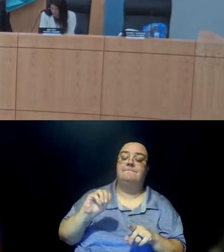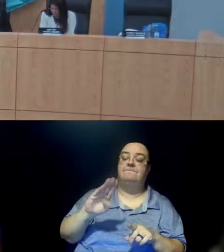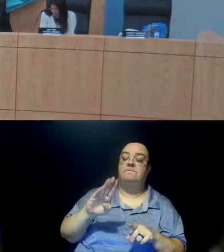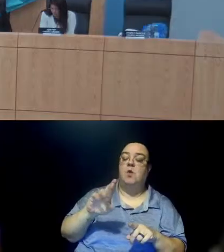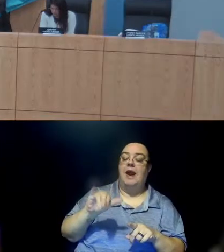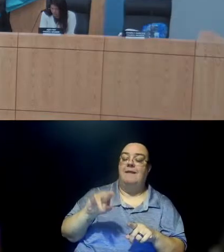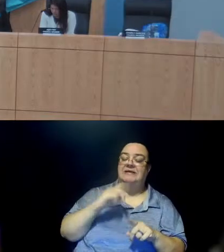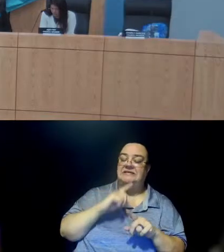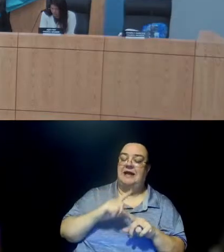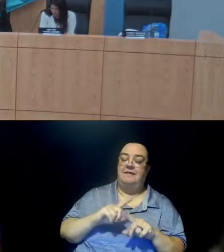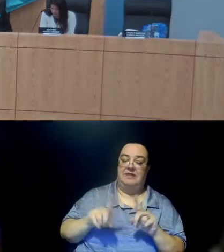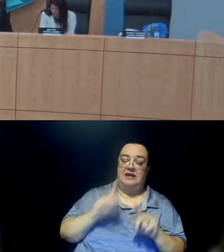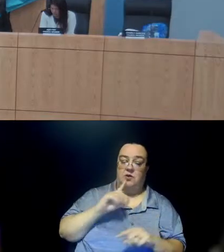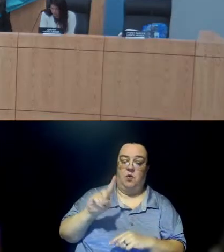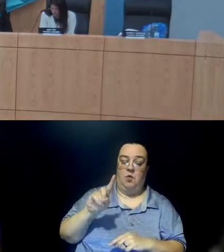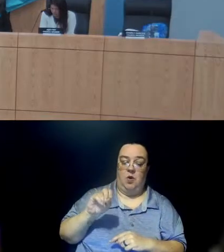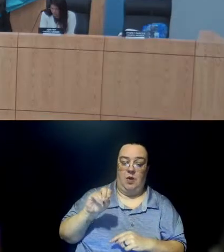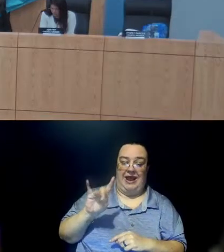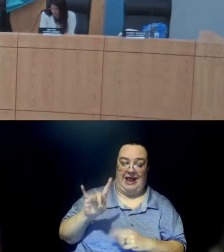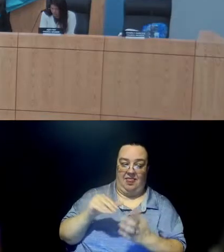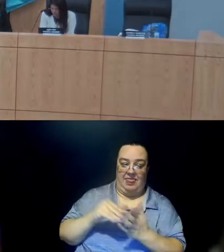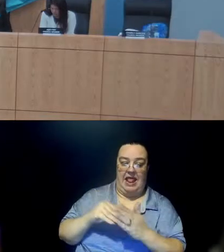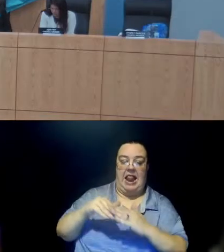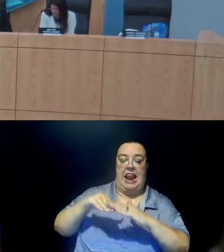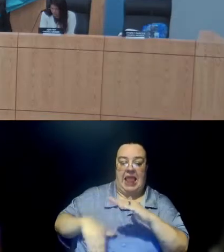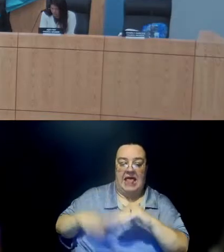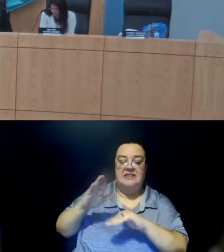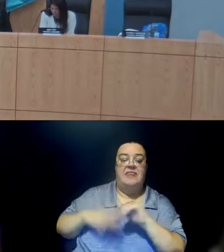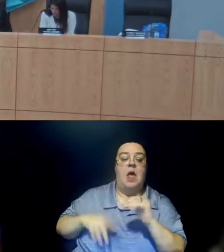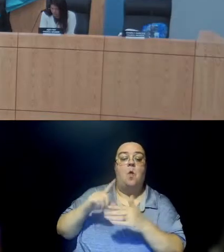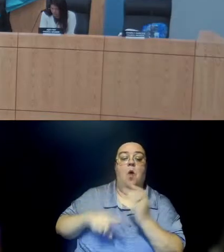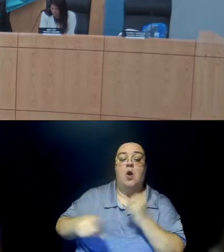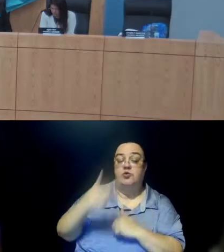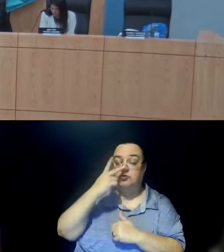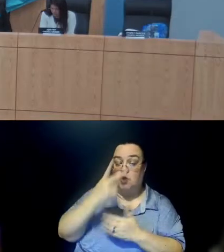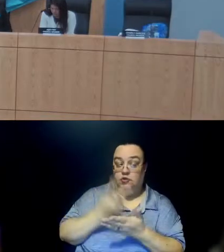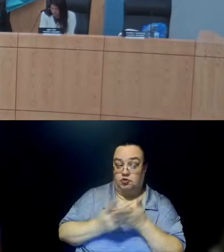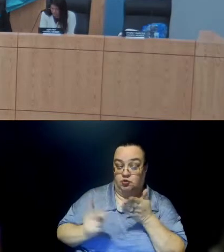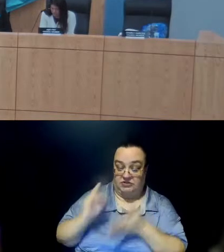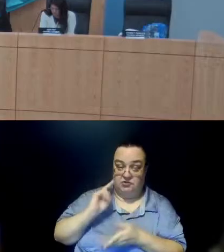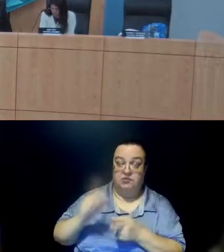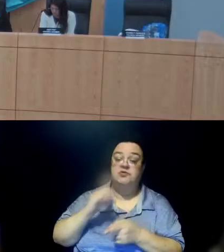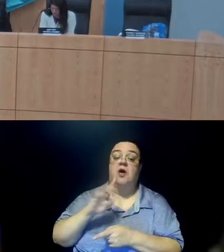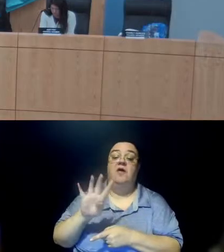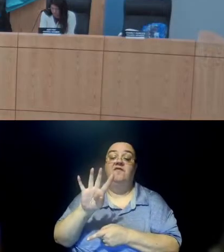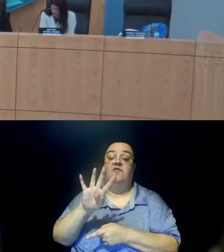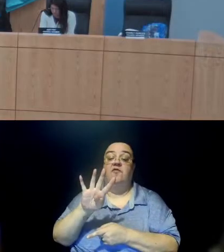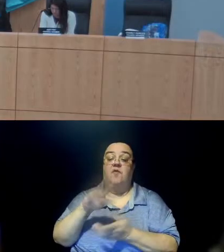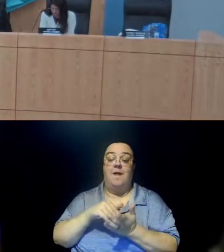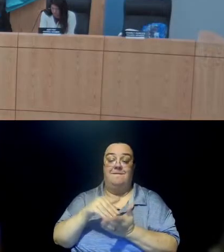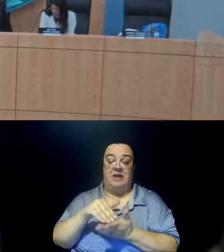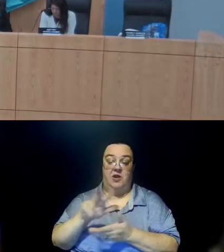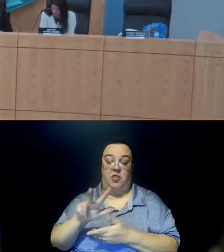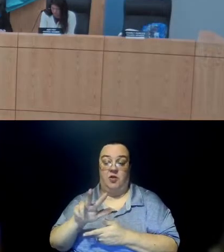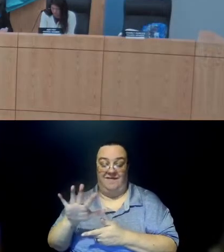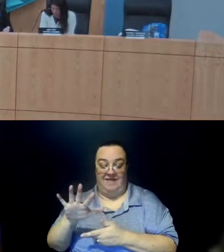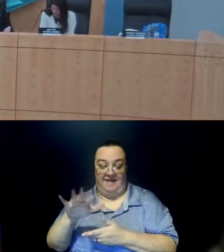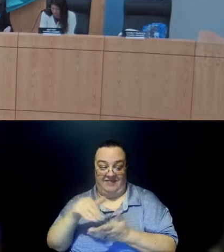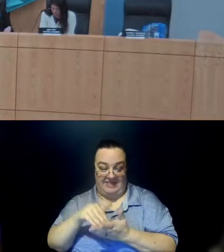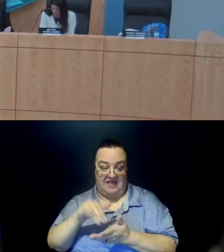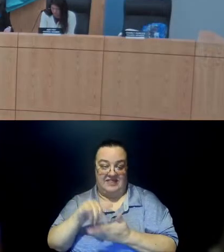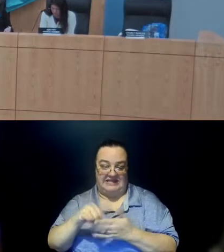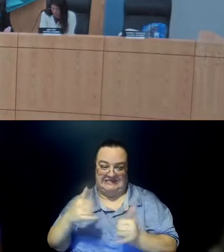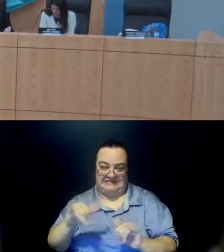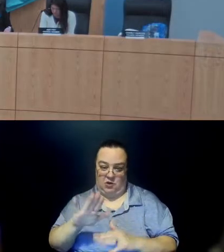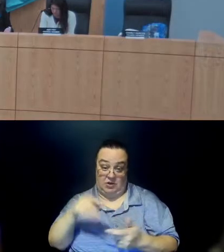it's 108 less than what you saw 2 weeks ago. So 4,035 is still your expenditure. That